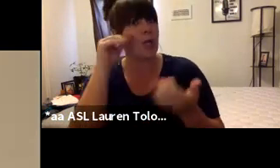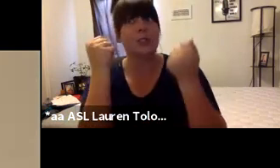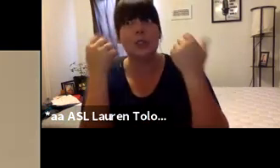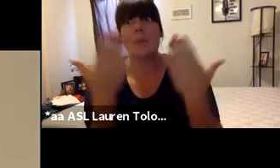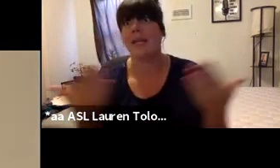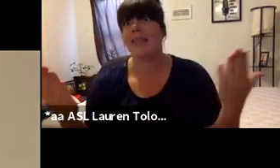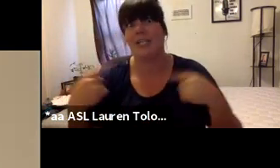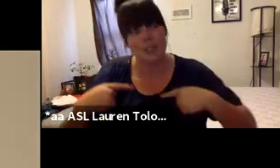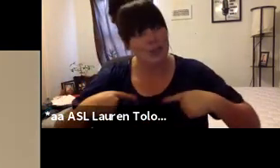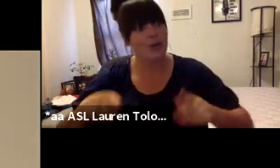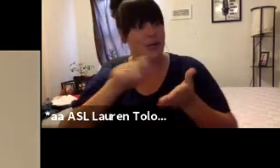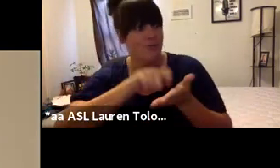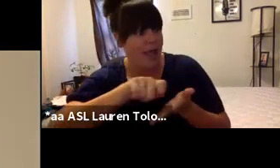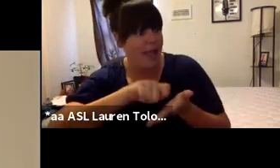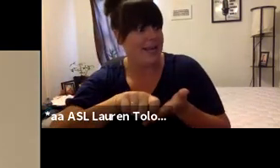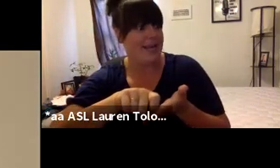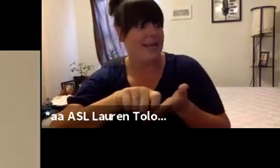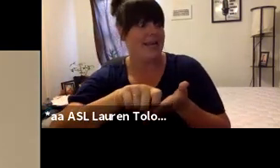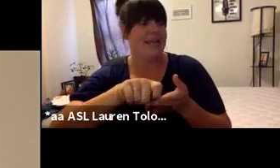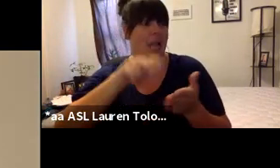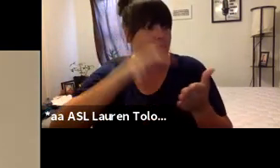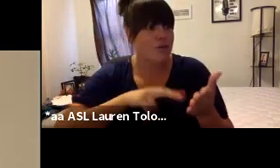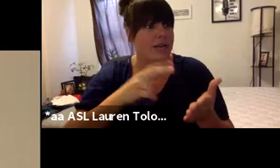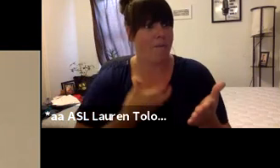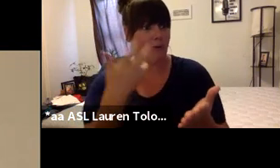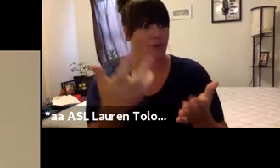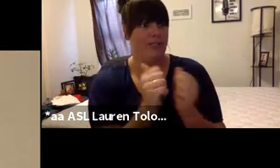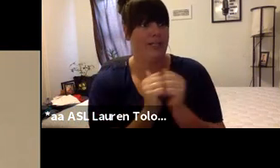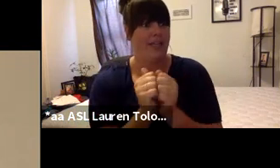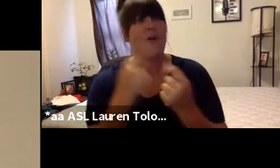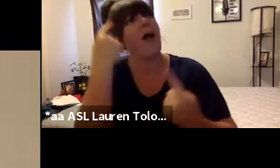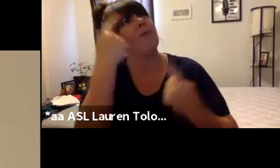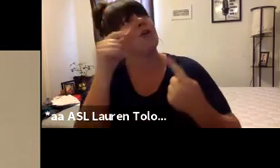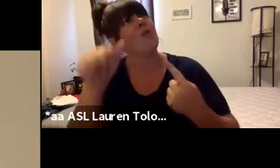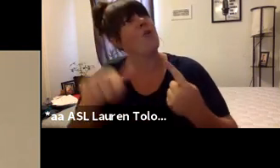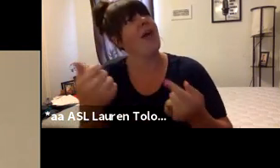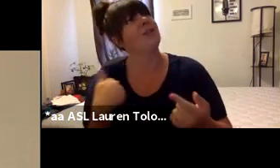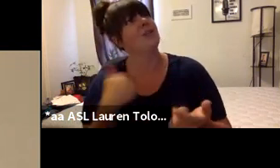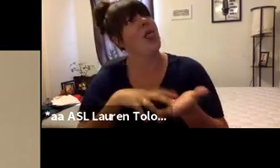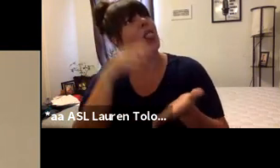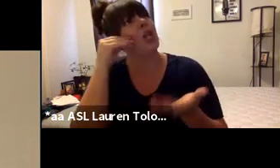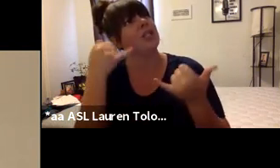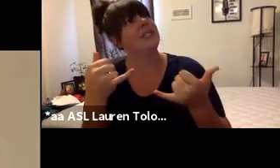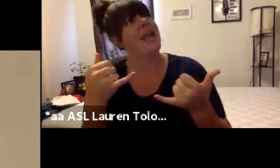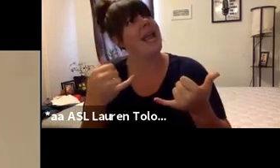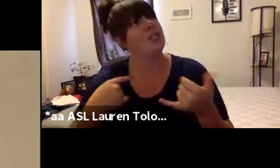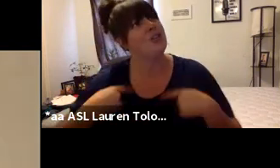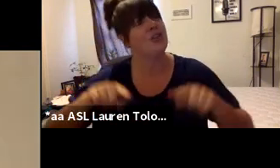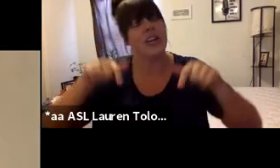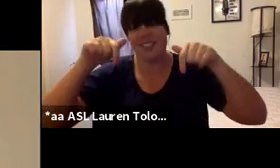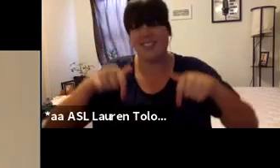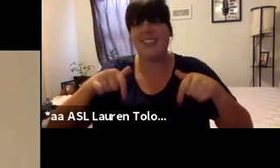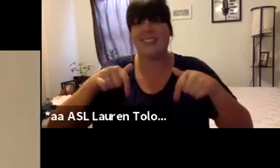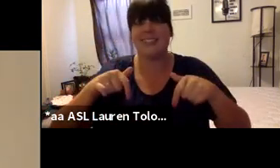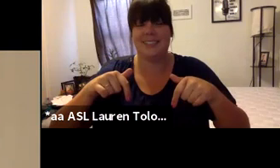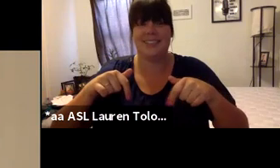together. I wonder what other things we might learn today as we explore this practice together, both as individuals and as a